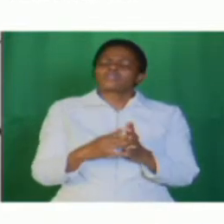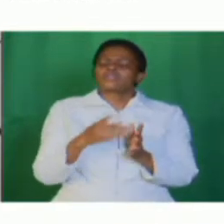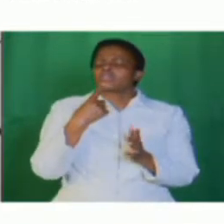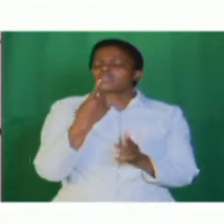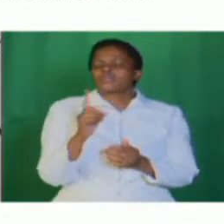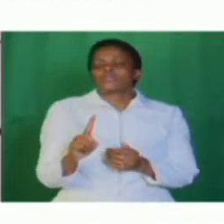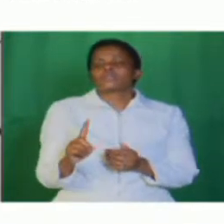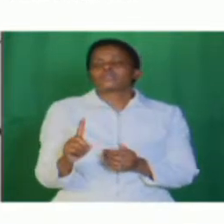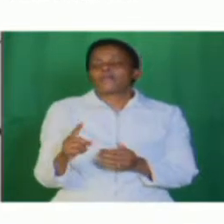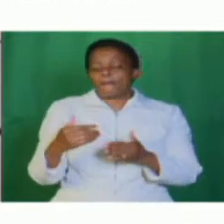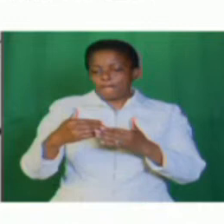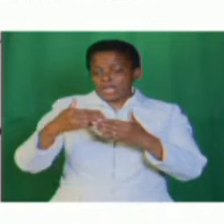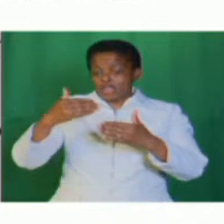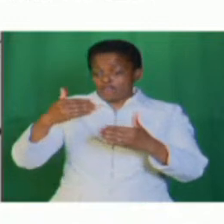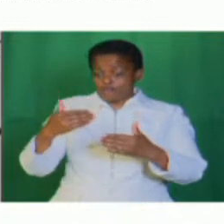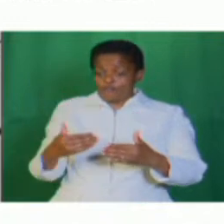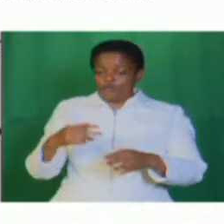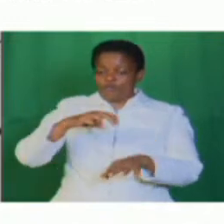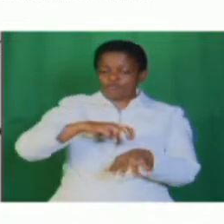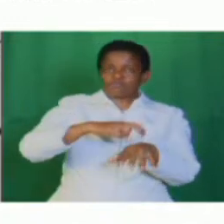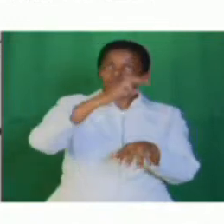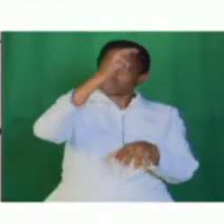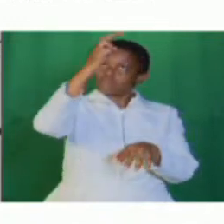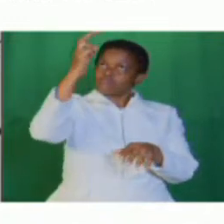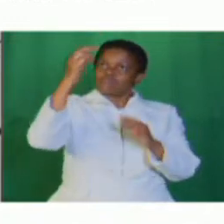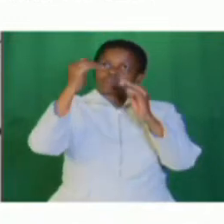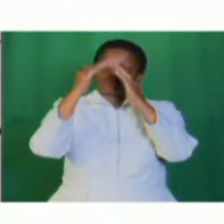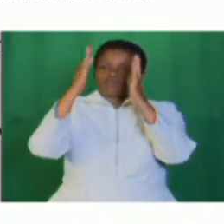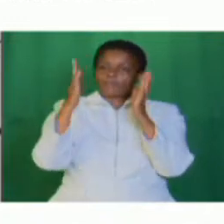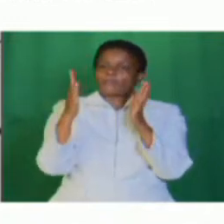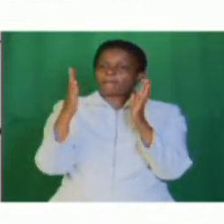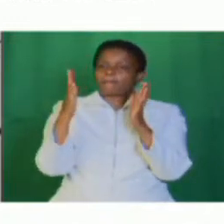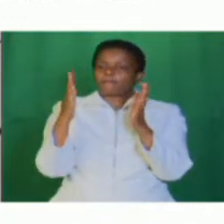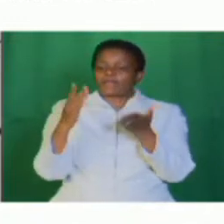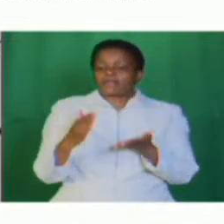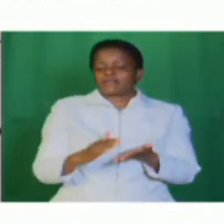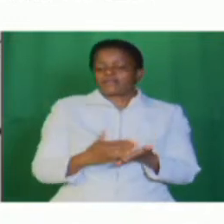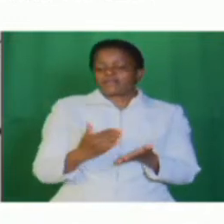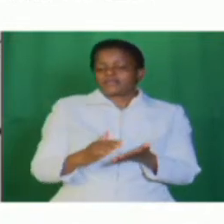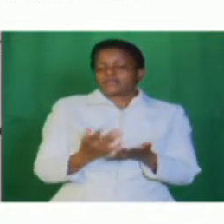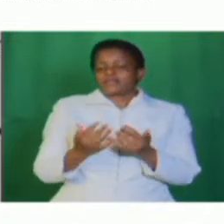heaven. This is taken from the book of Luke, chapter